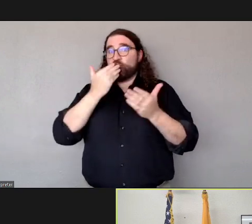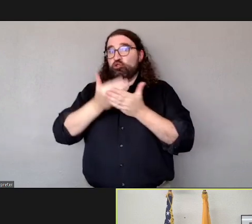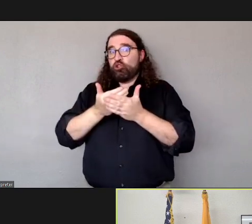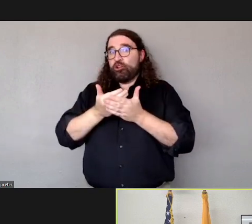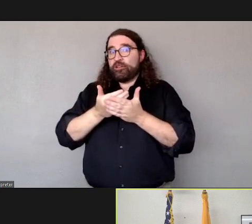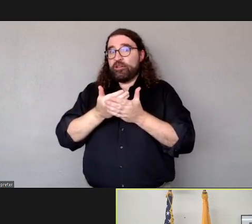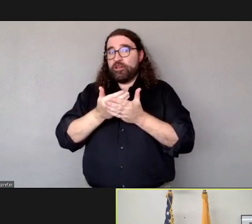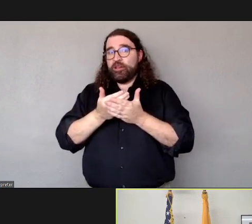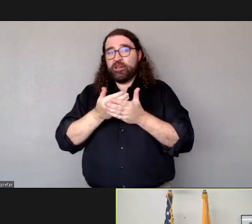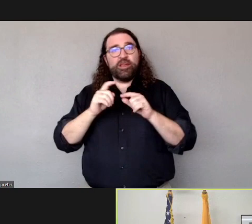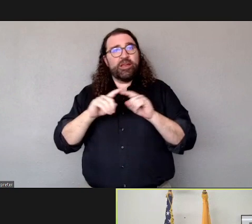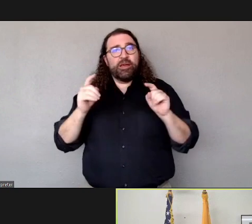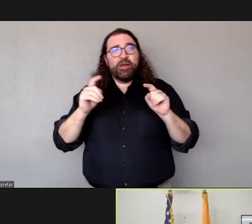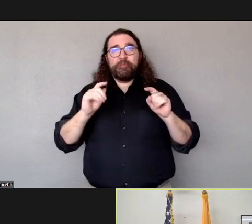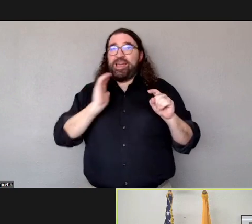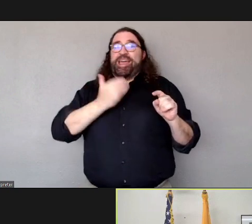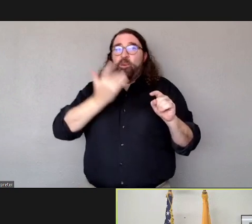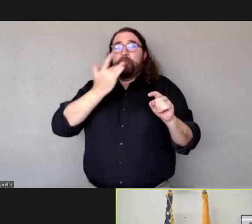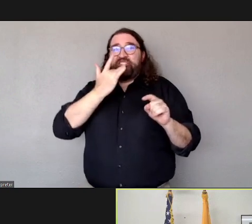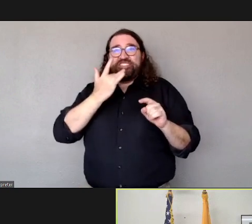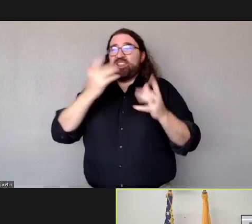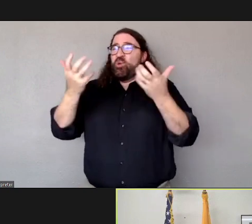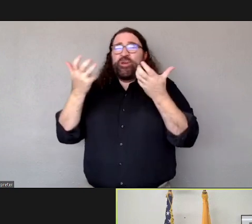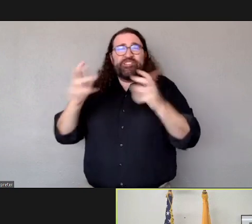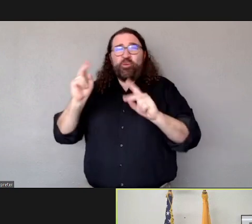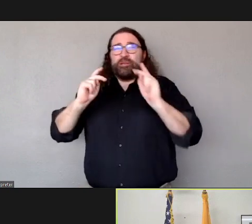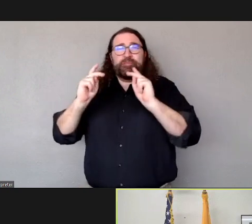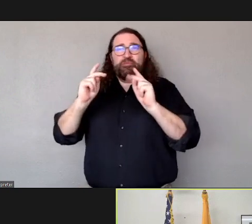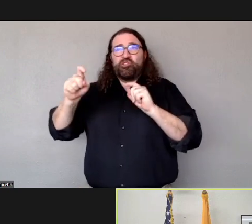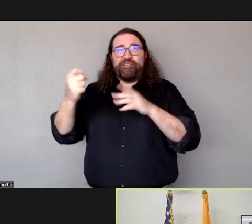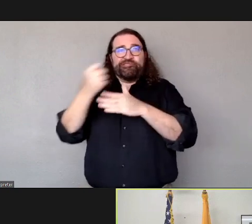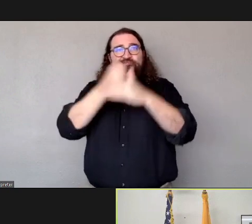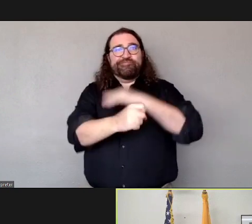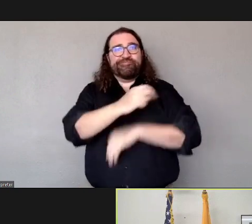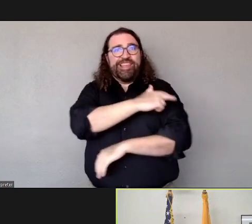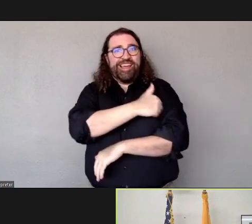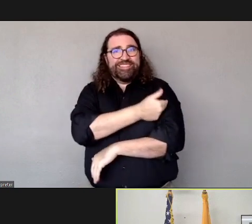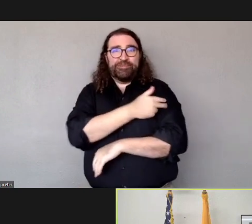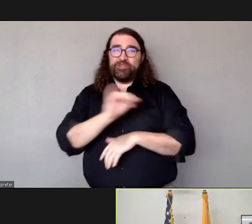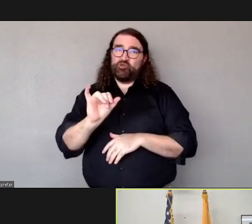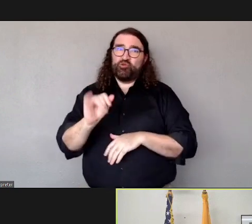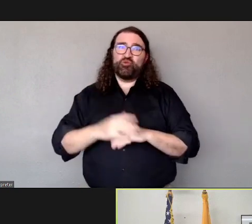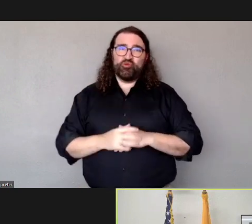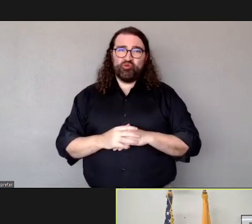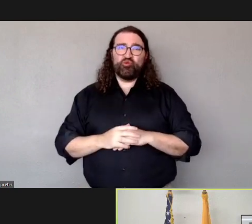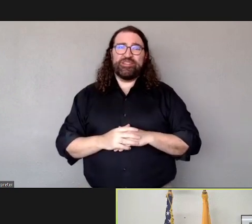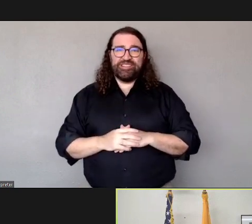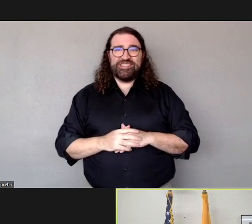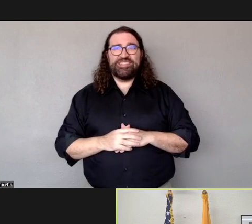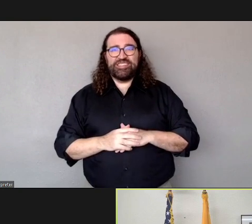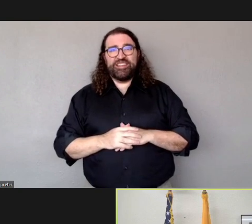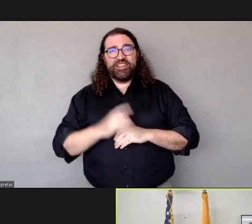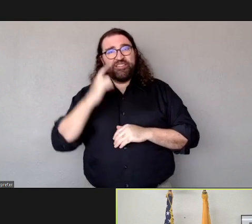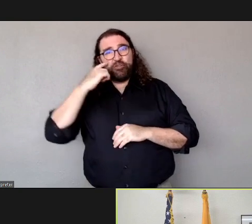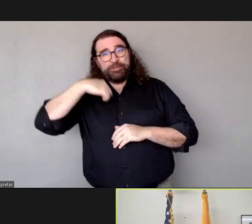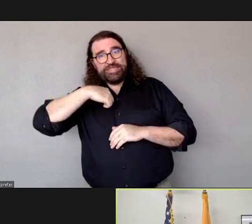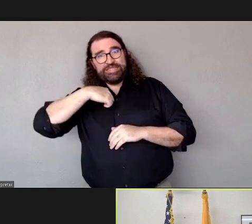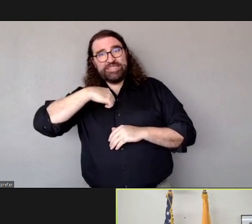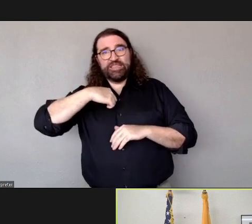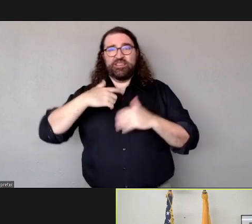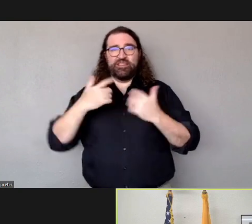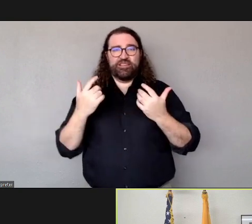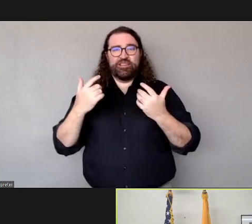we don't want anyone in the hospital either. And so I think it's for me, I